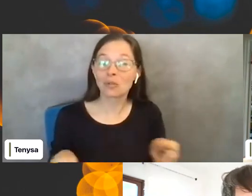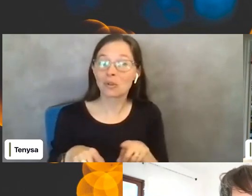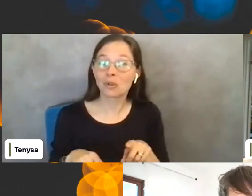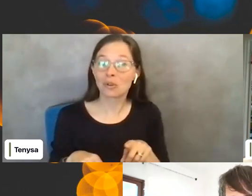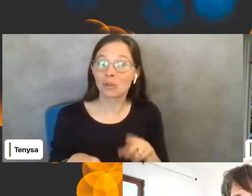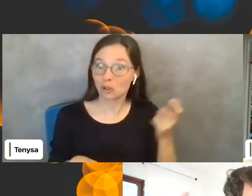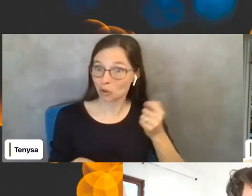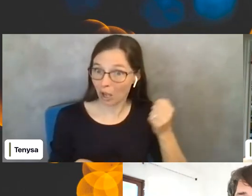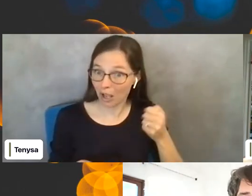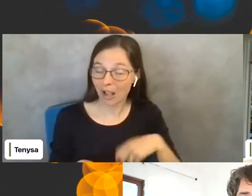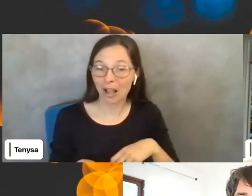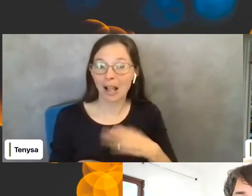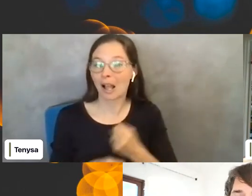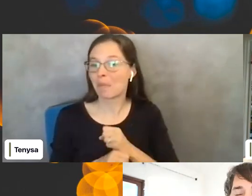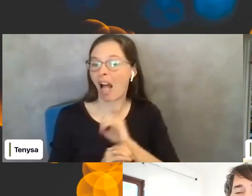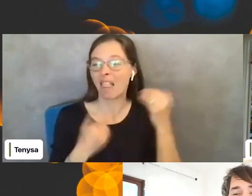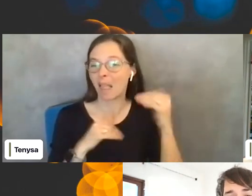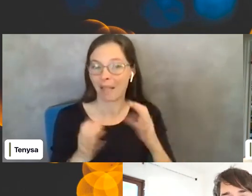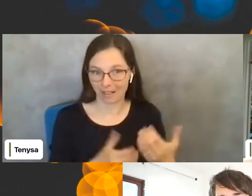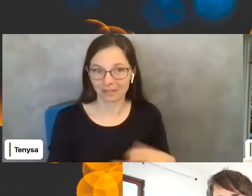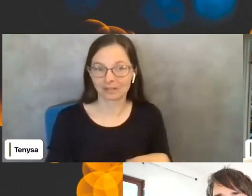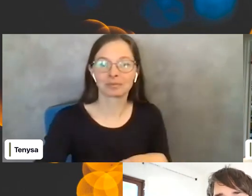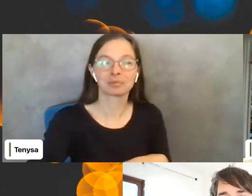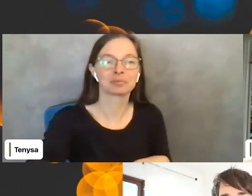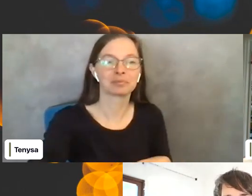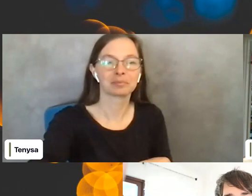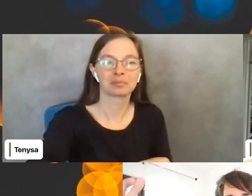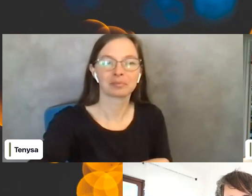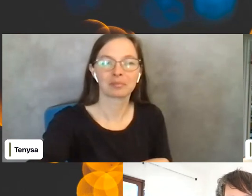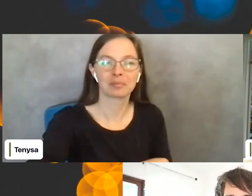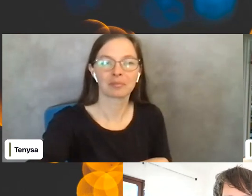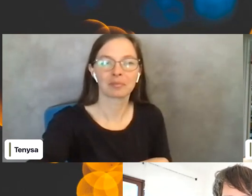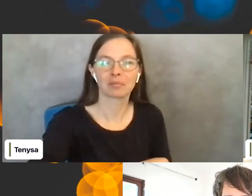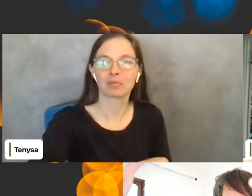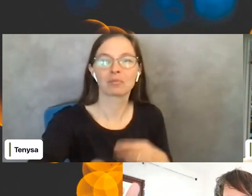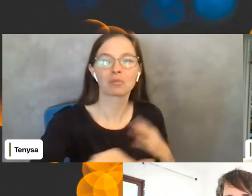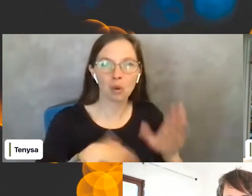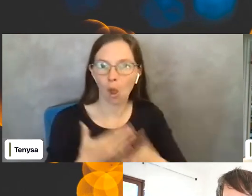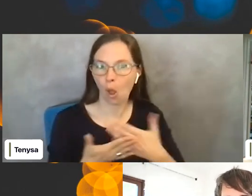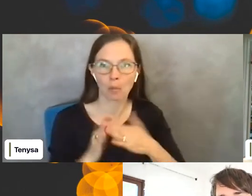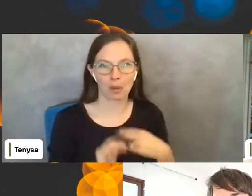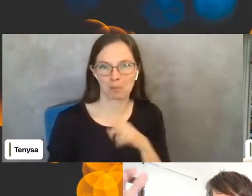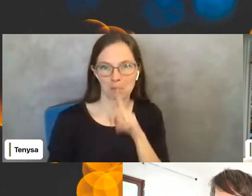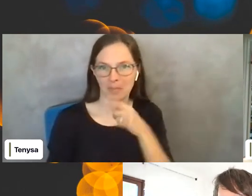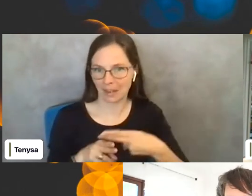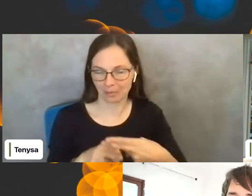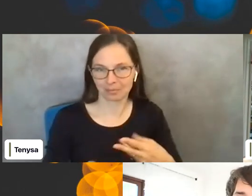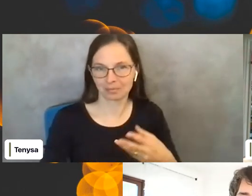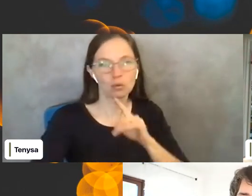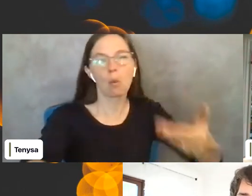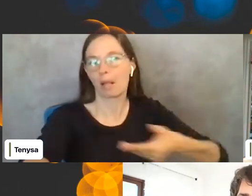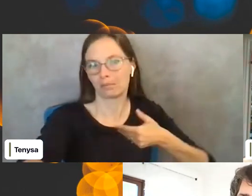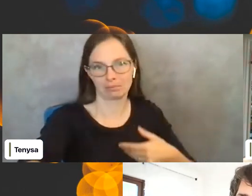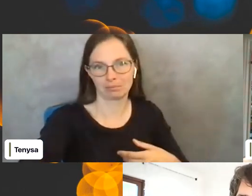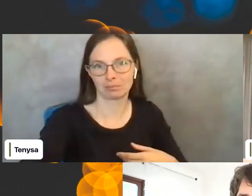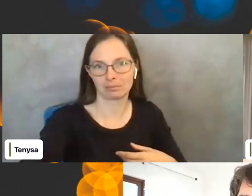plan, get unlimited classes, like come on down. Let's the whole community that I'm not going to say the name of is very welcome. You're beautiful